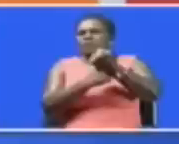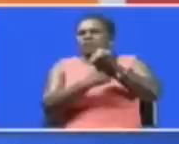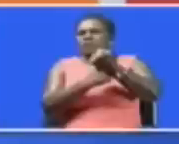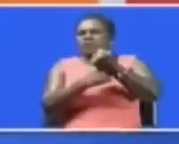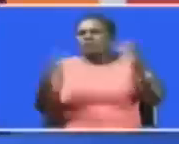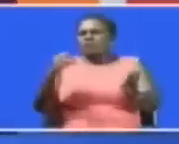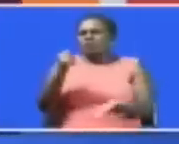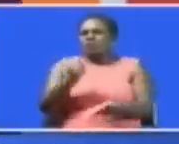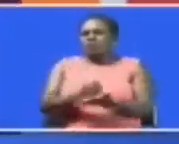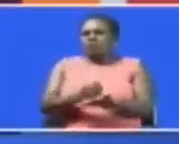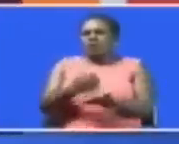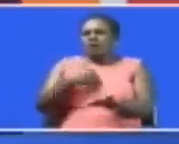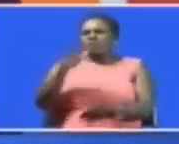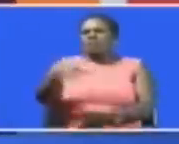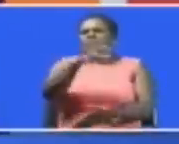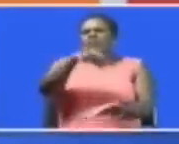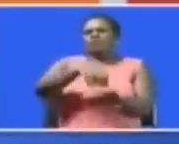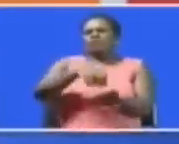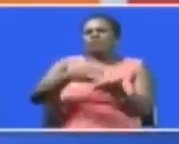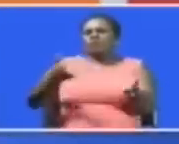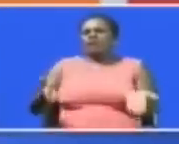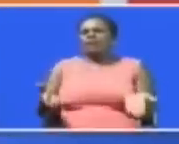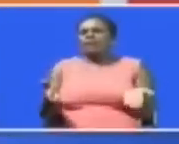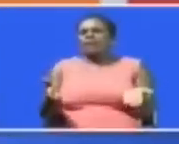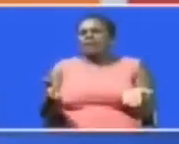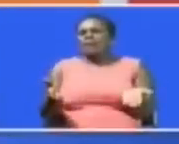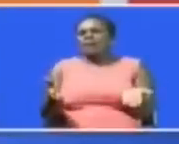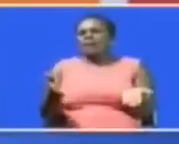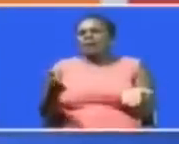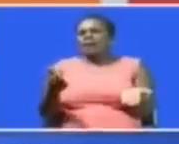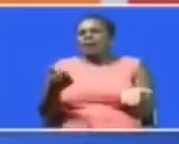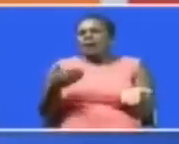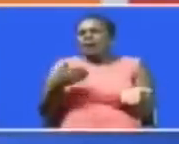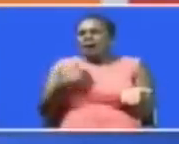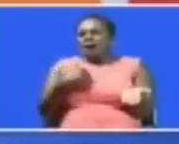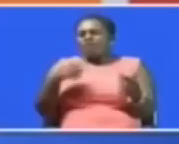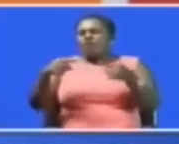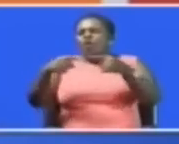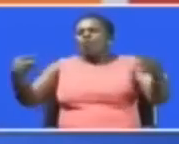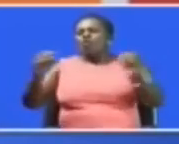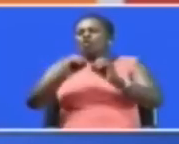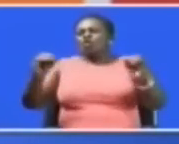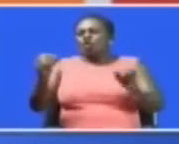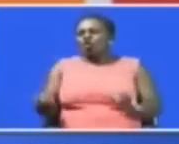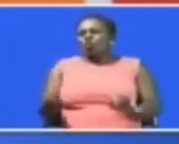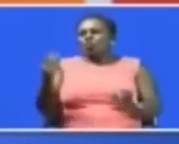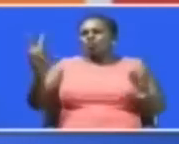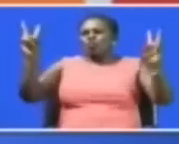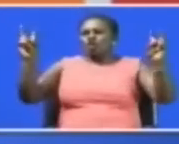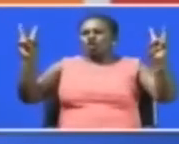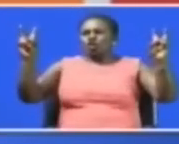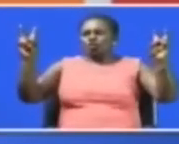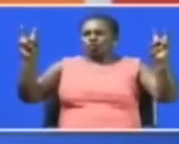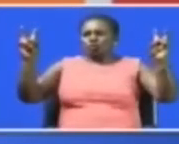office, you have a scenario that we have in parliament now, where you have no critical opposition to raise issues that